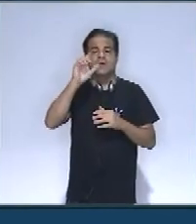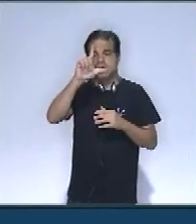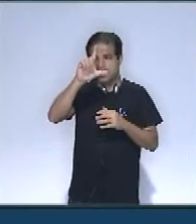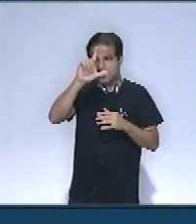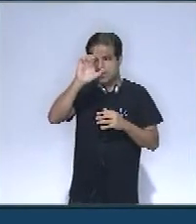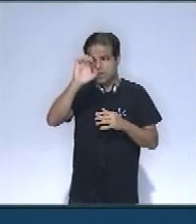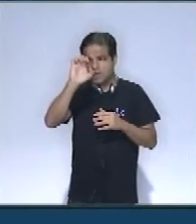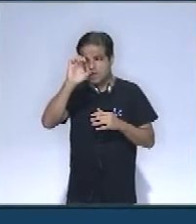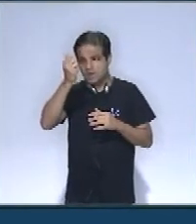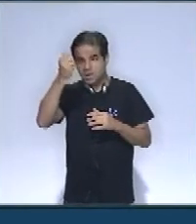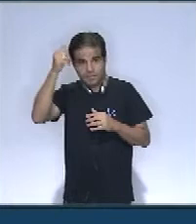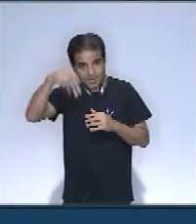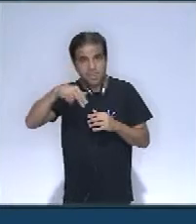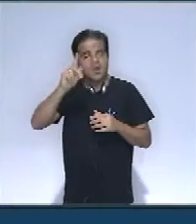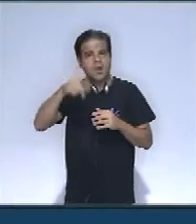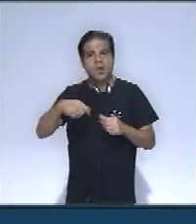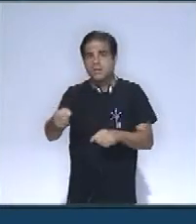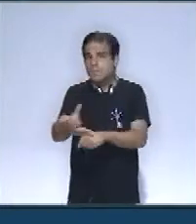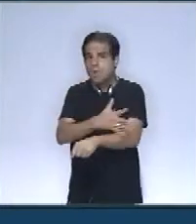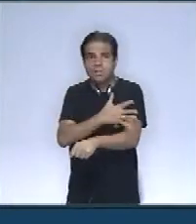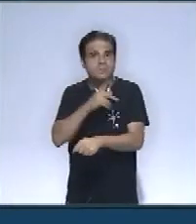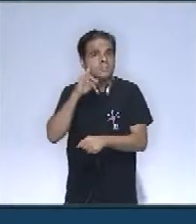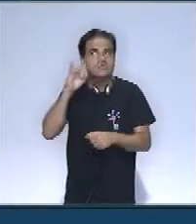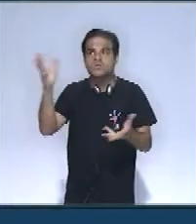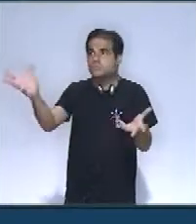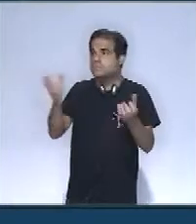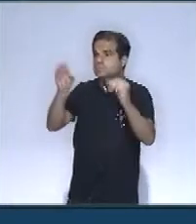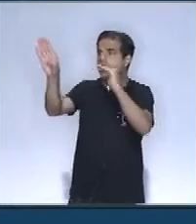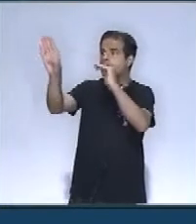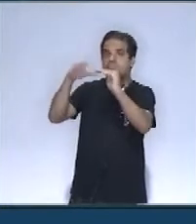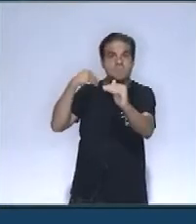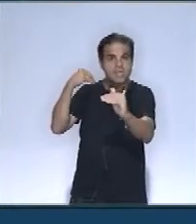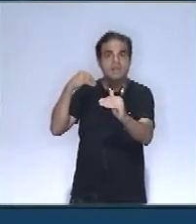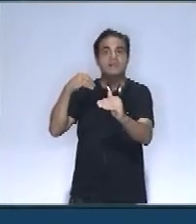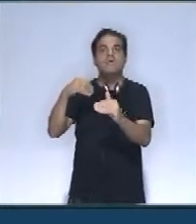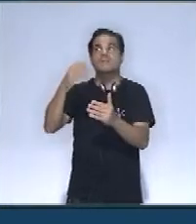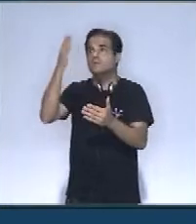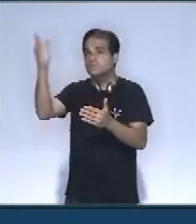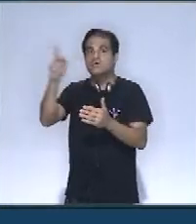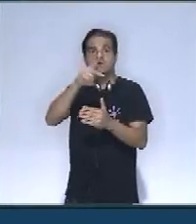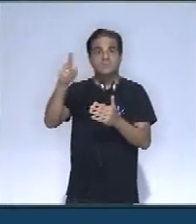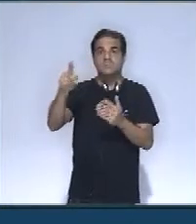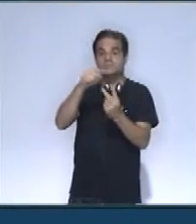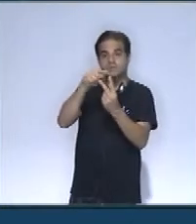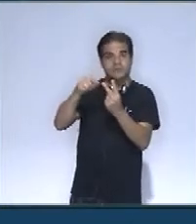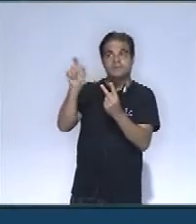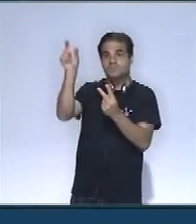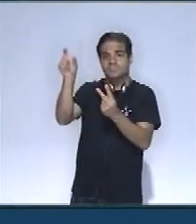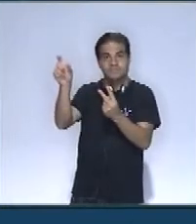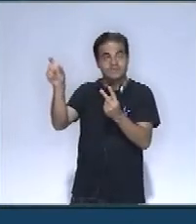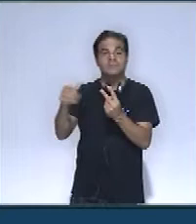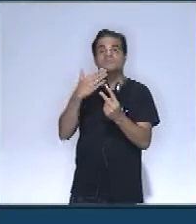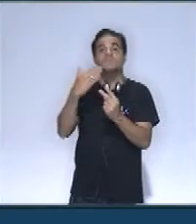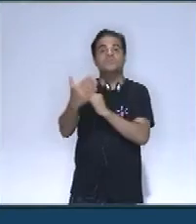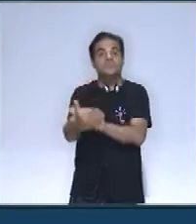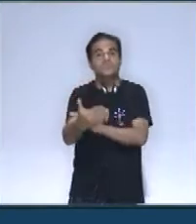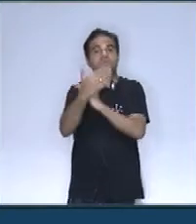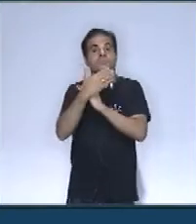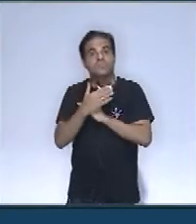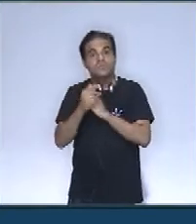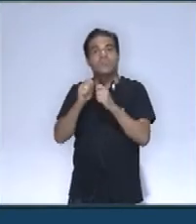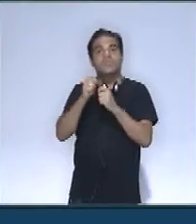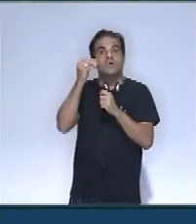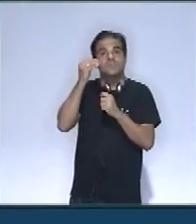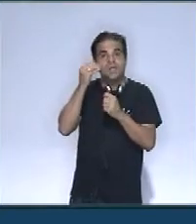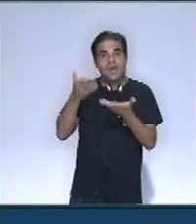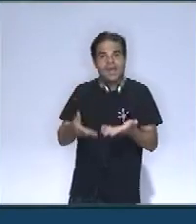dia muito emocionante quando recebi um e-mail da Suen, do professor Andrew, pedindo ajuda para trazer os